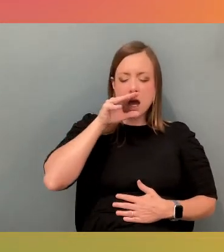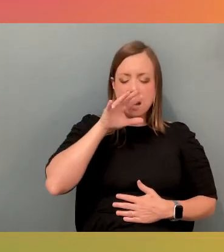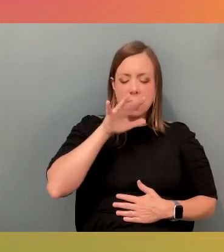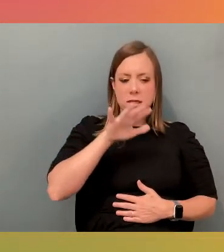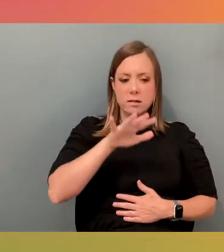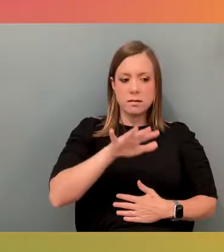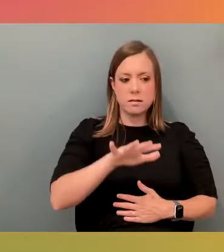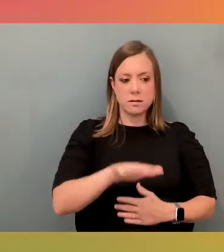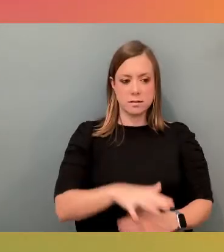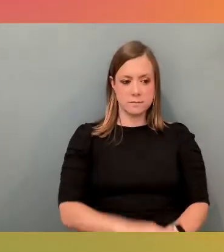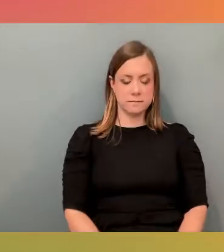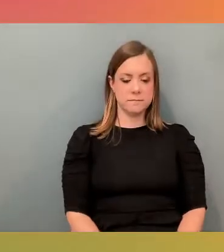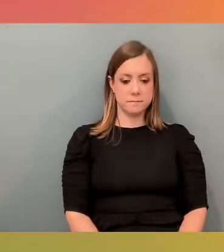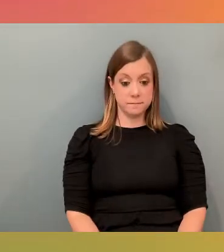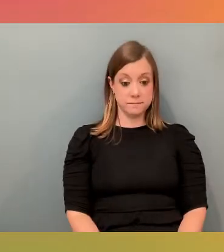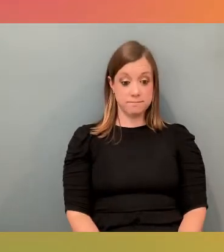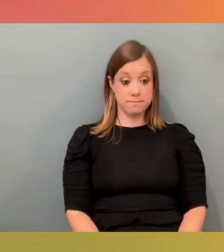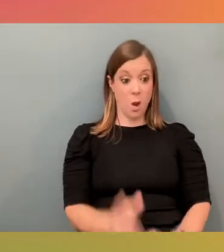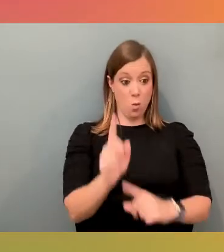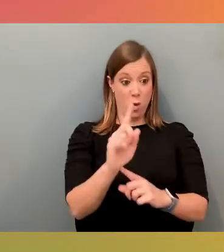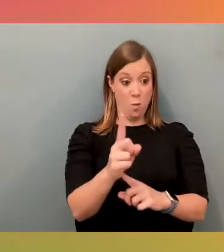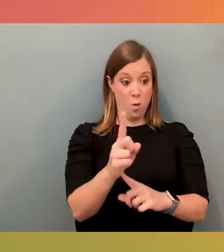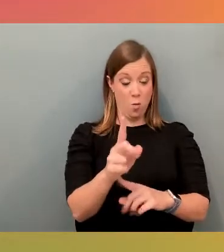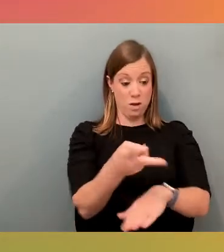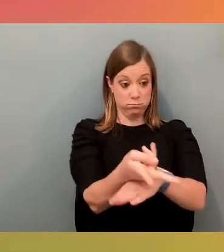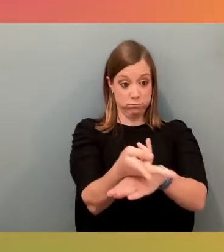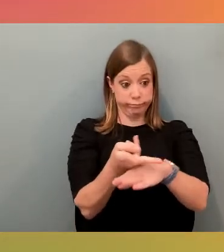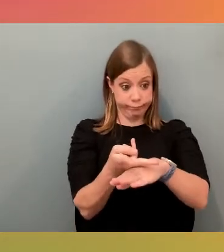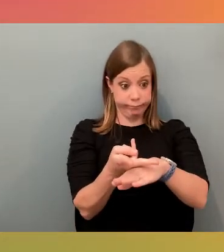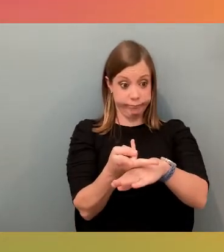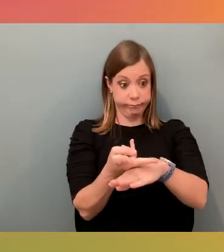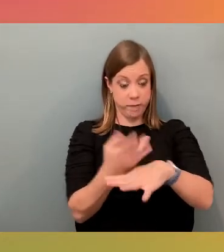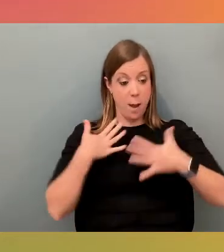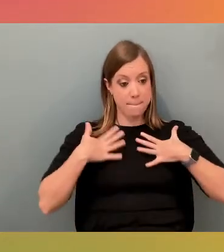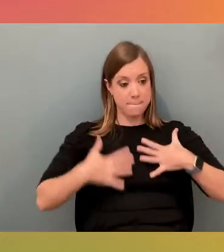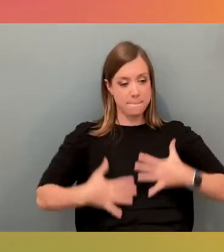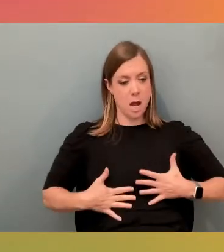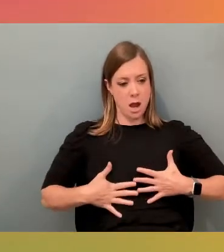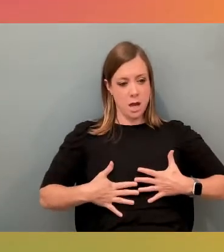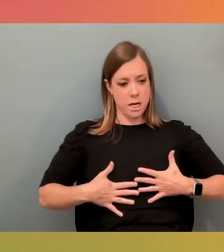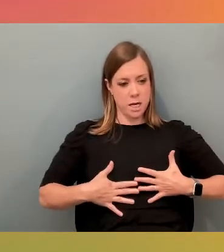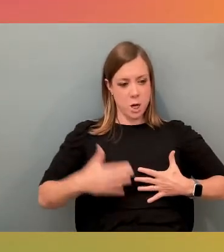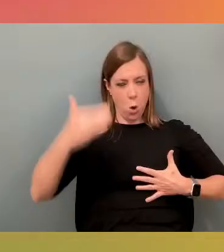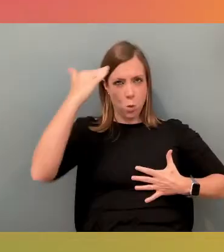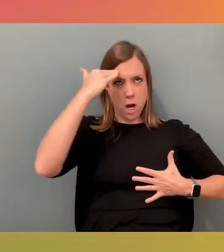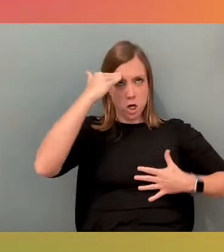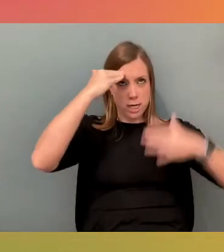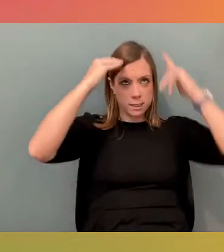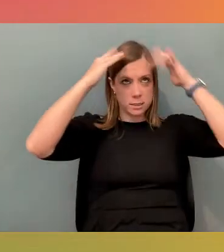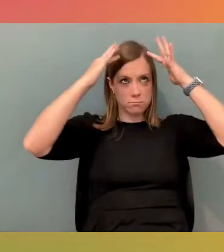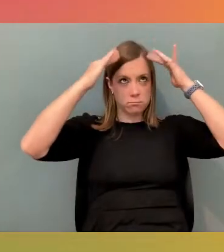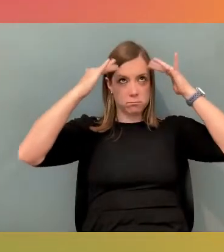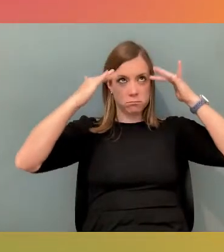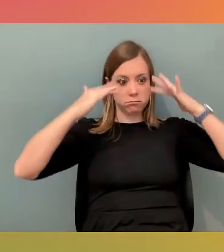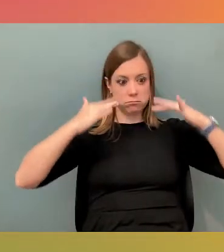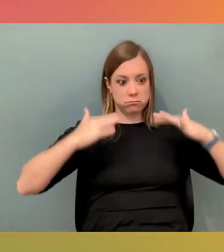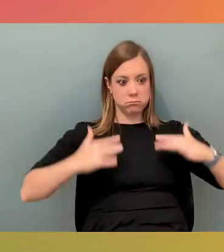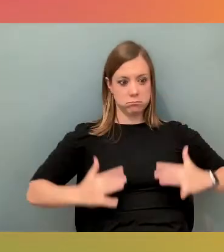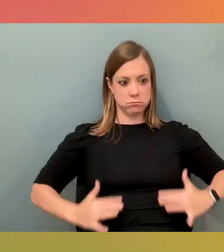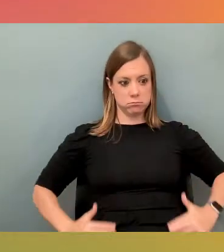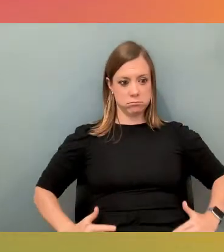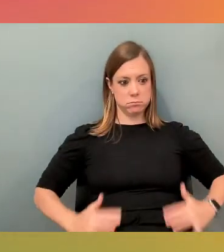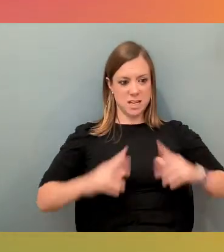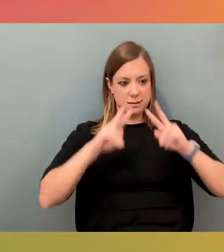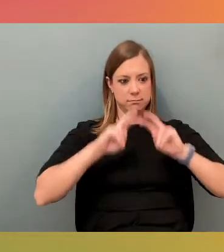We're going to take a moment here in our Shavasana just to do a short body scan, just checking in after our practice to see how